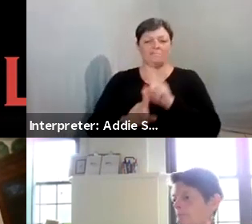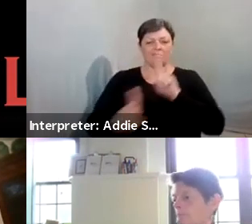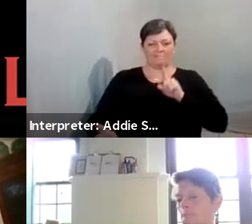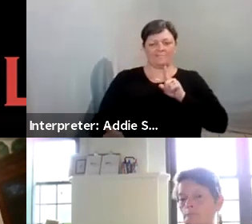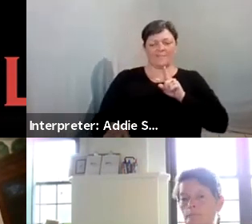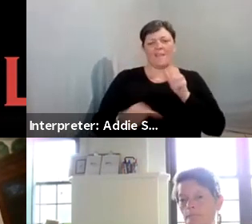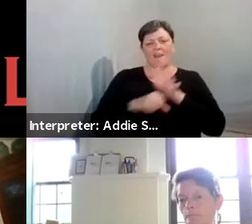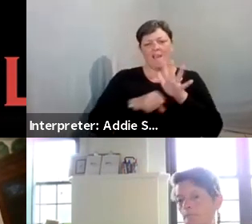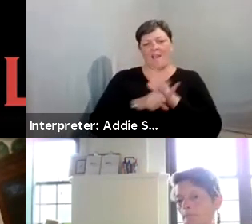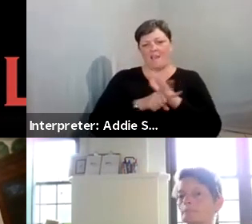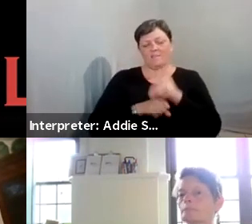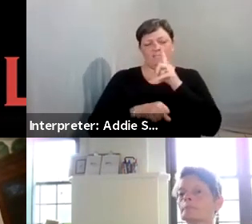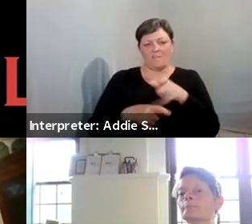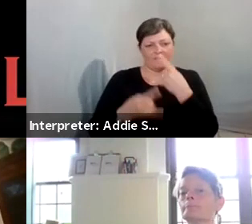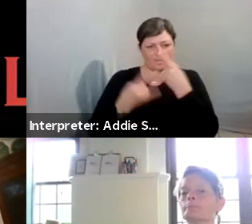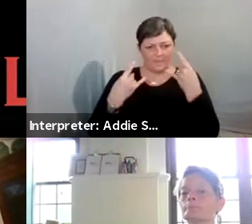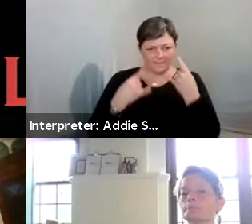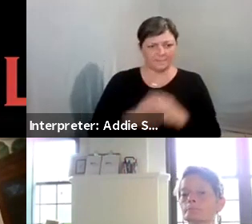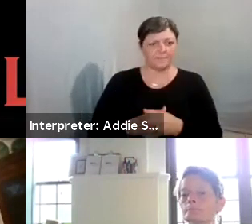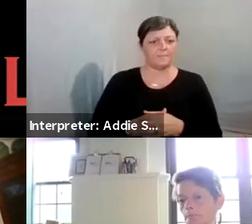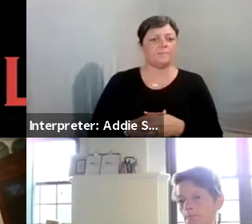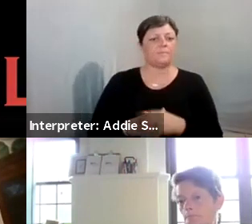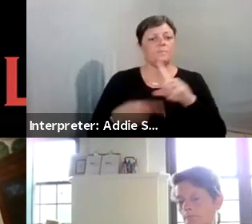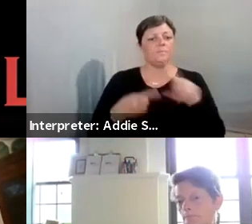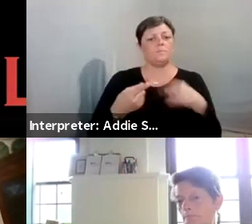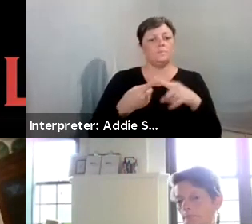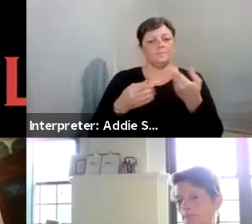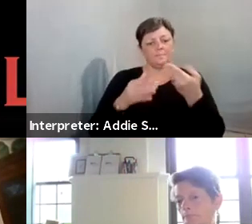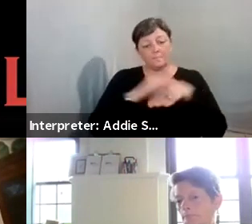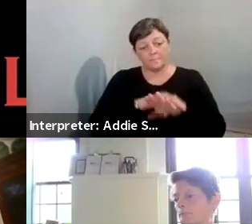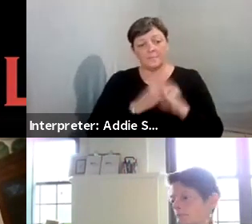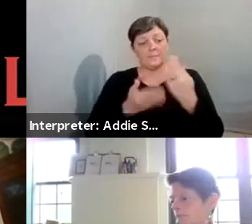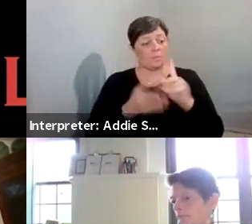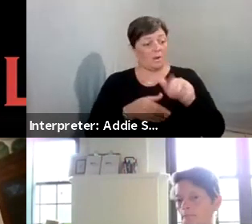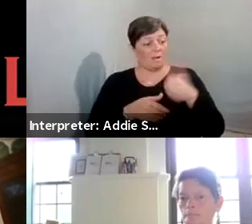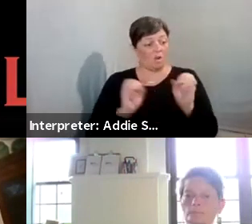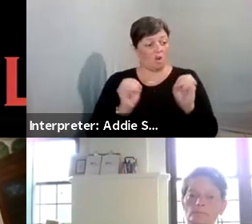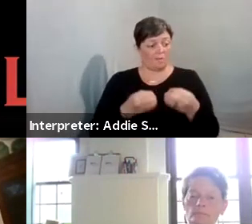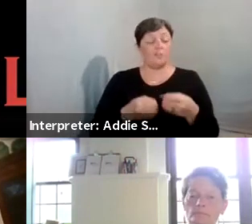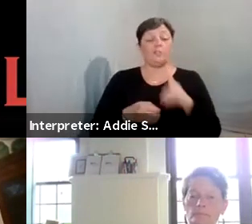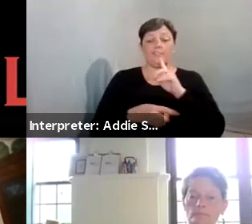aerosols that you create on your own. When you go into somebody else's office,